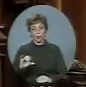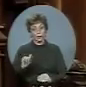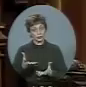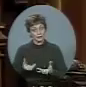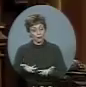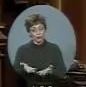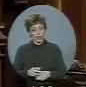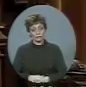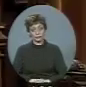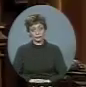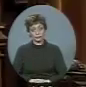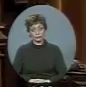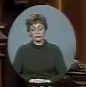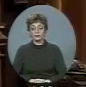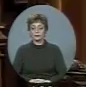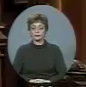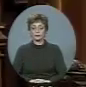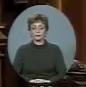We're wasting time.